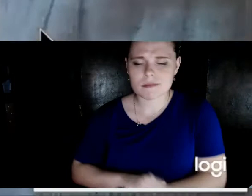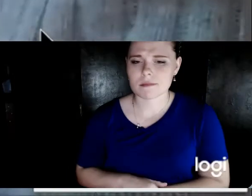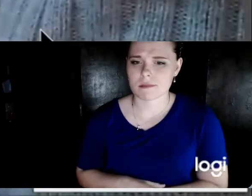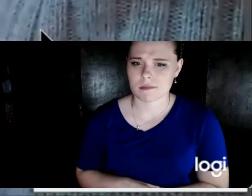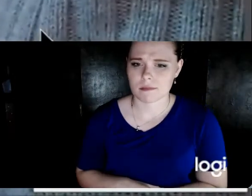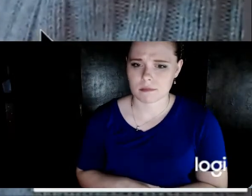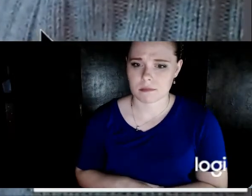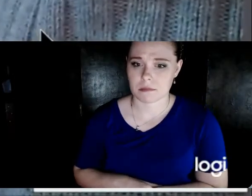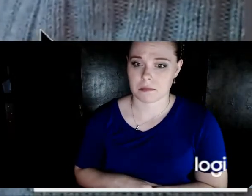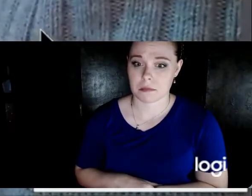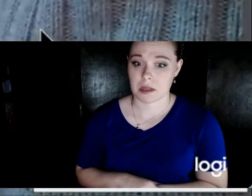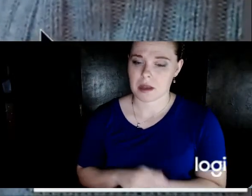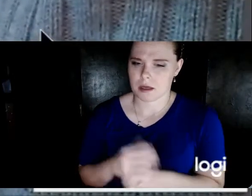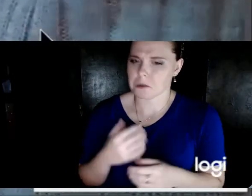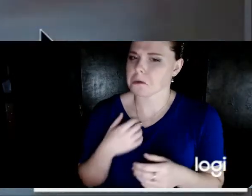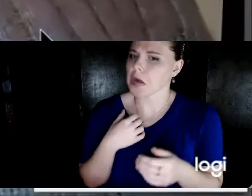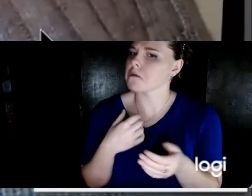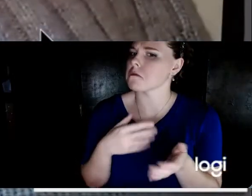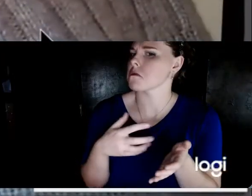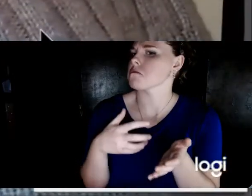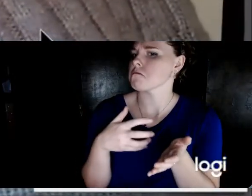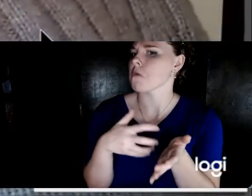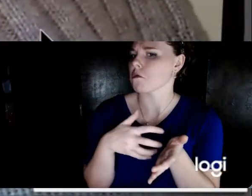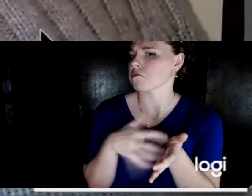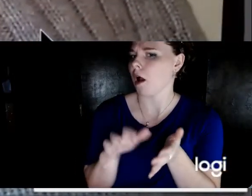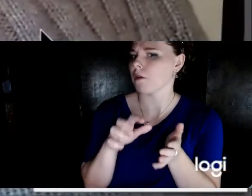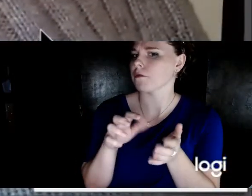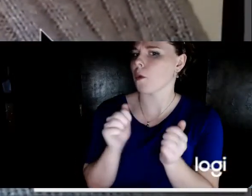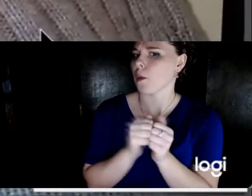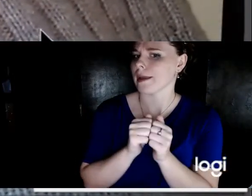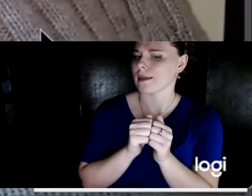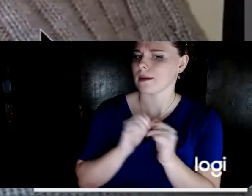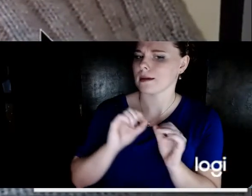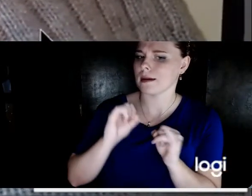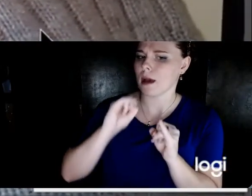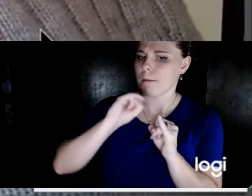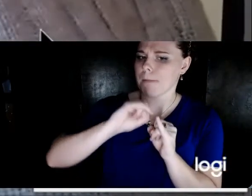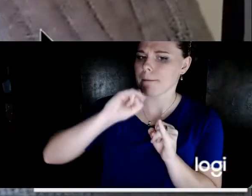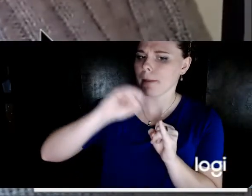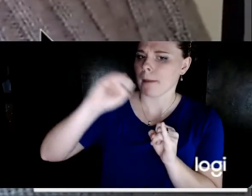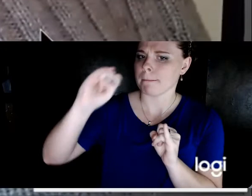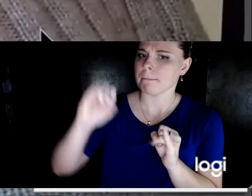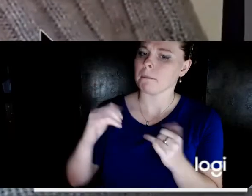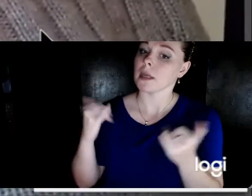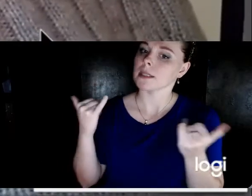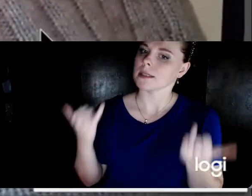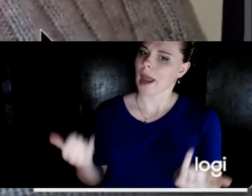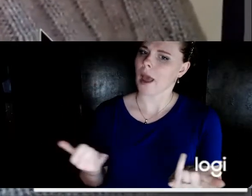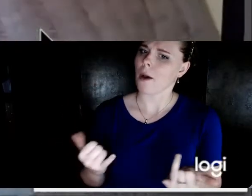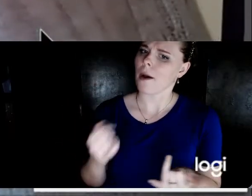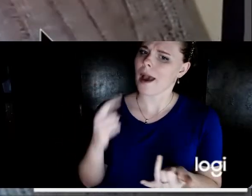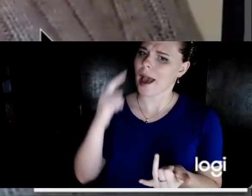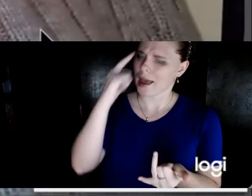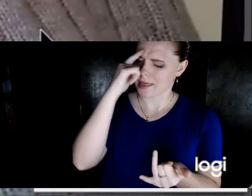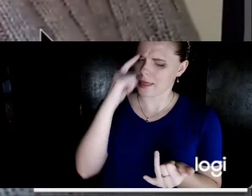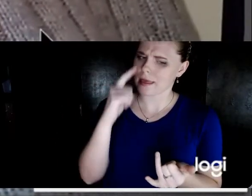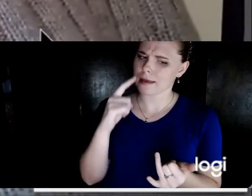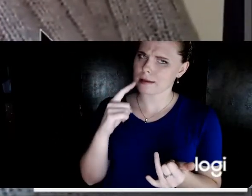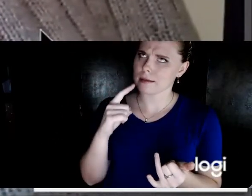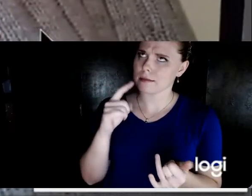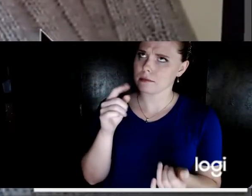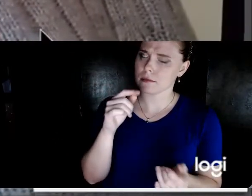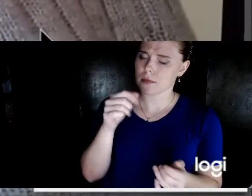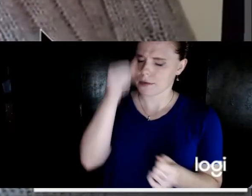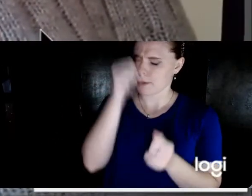my petals kind of roughed in with my dots, and then I want to come back and do, I think the petals kind of look like this